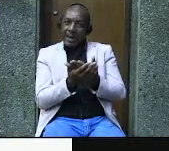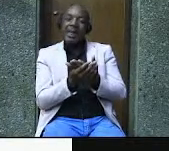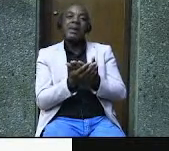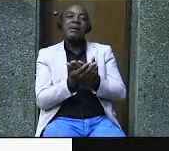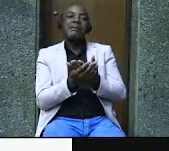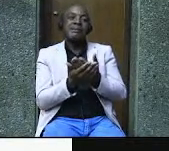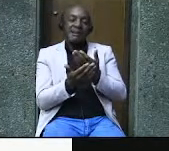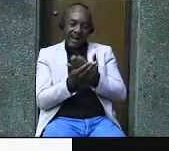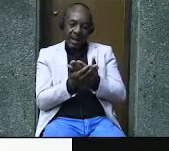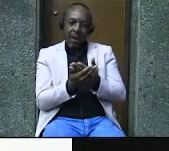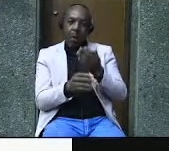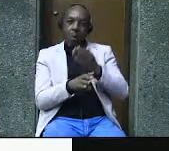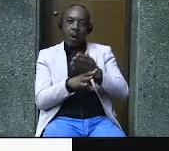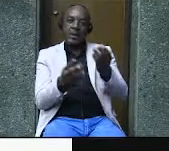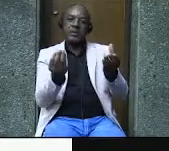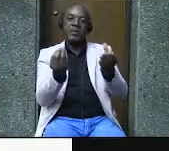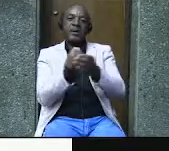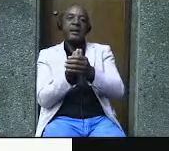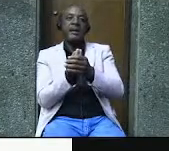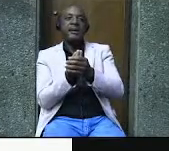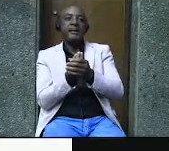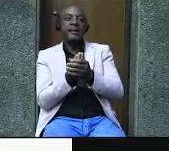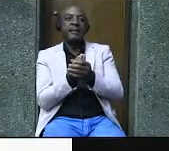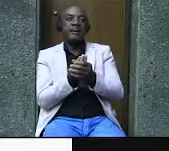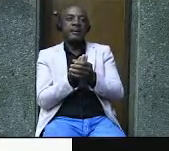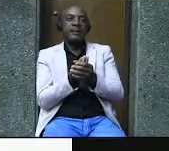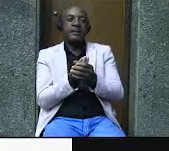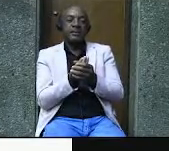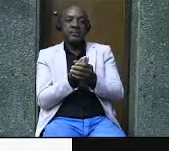particular case, you may award